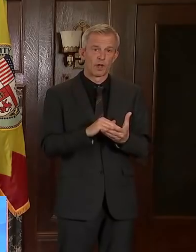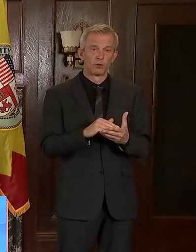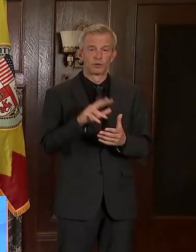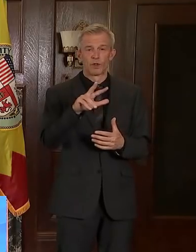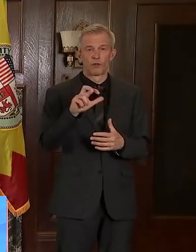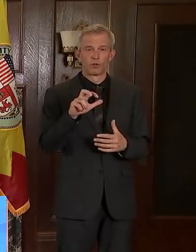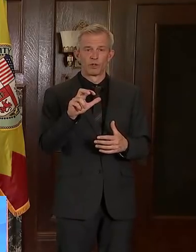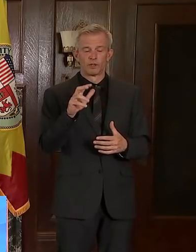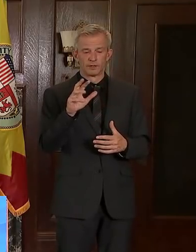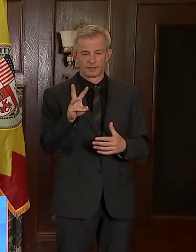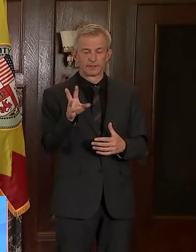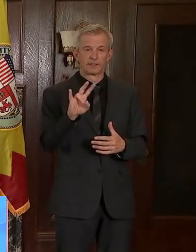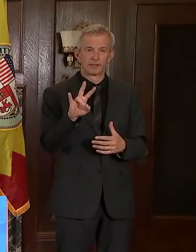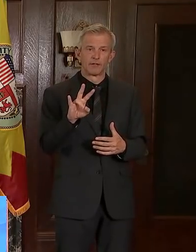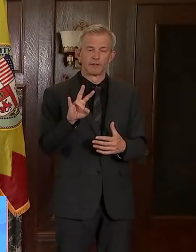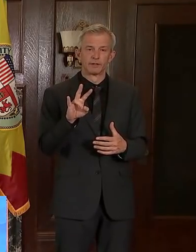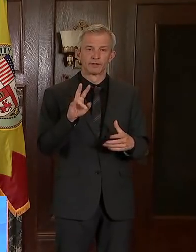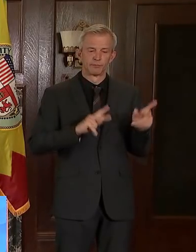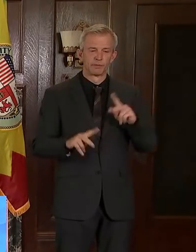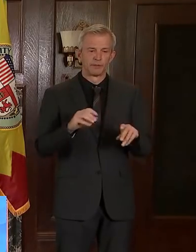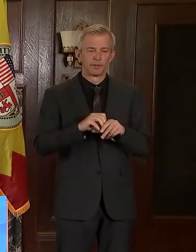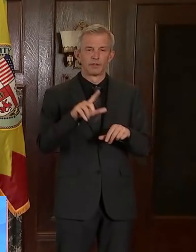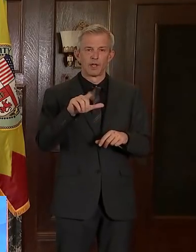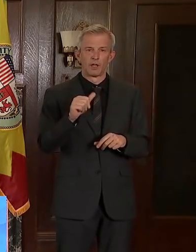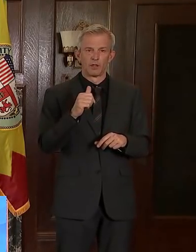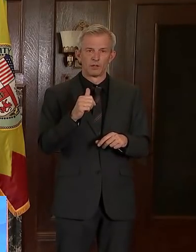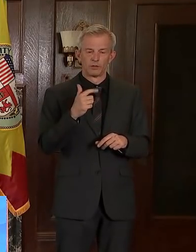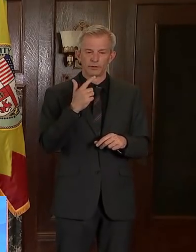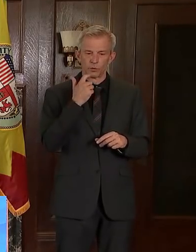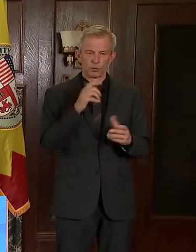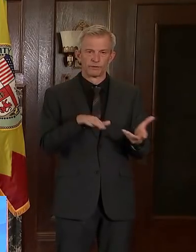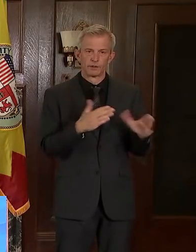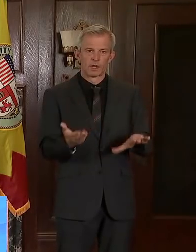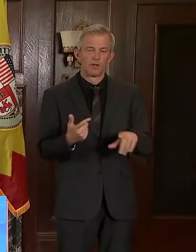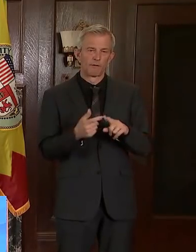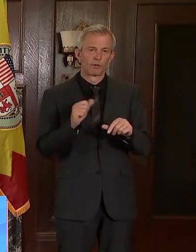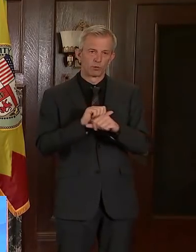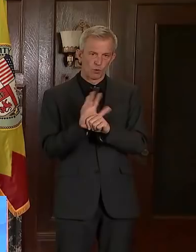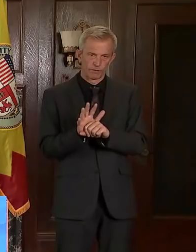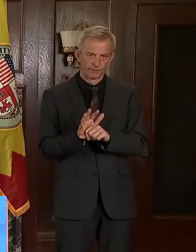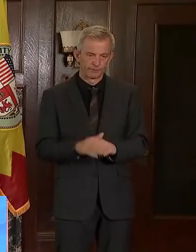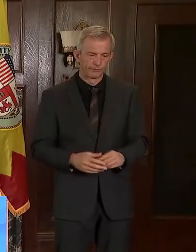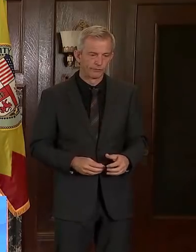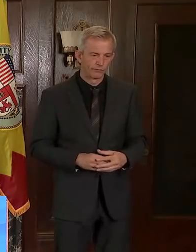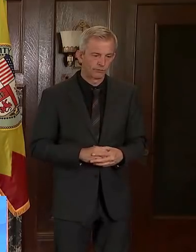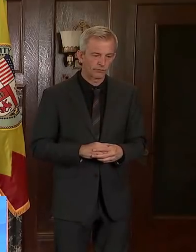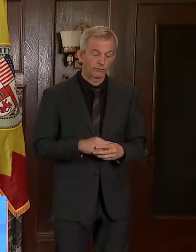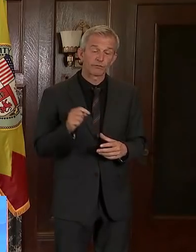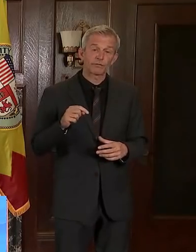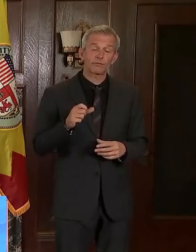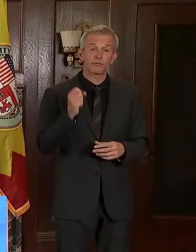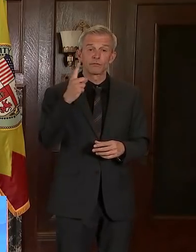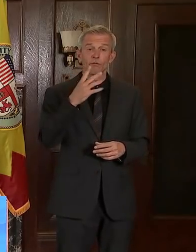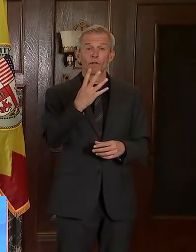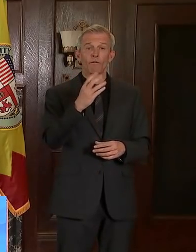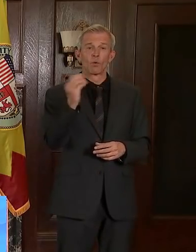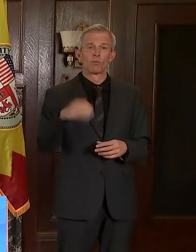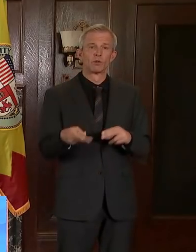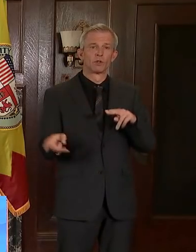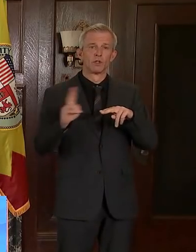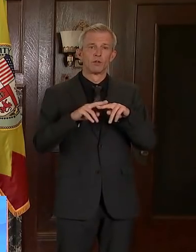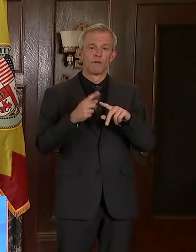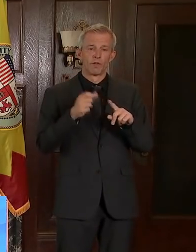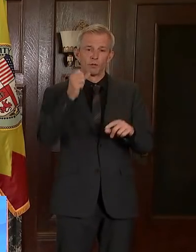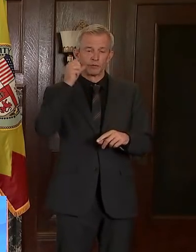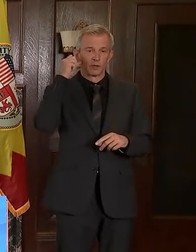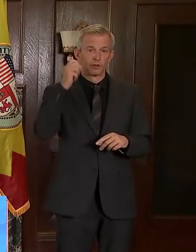1,367 fellow Angelenos who have been claimed by this disease. This is a 4% increase since yesterday,